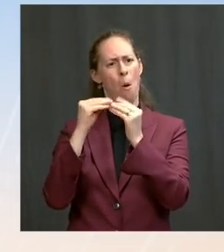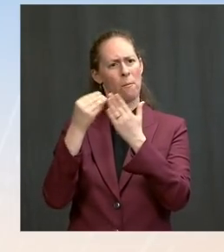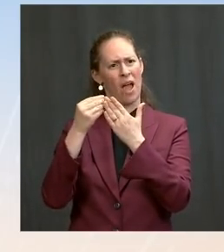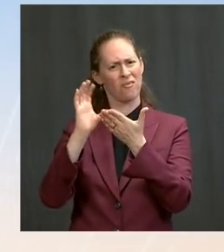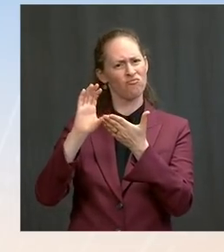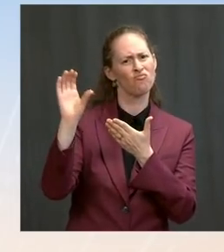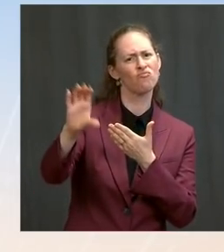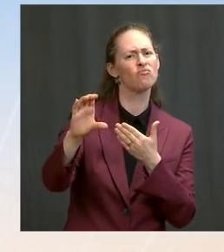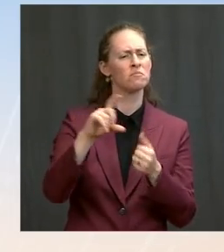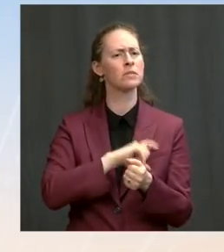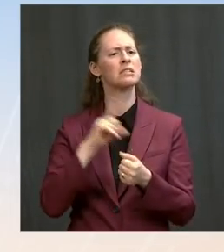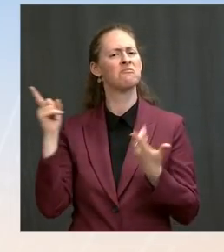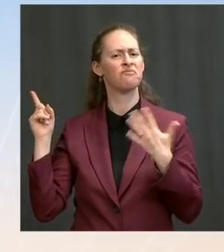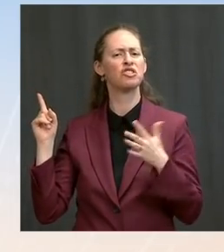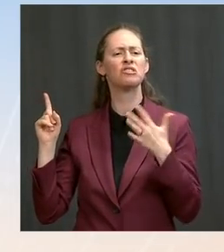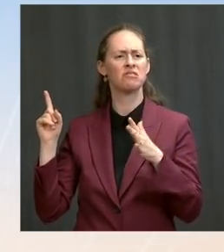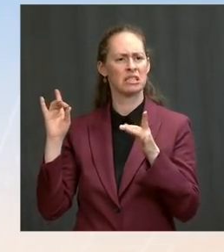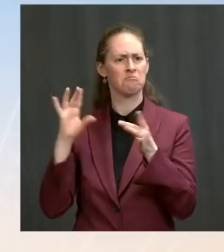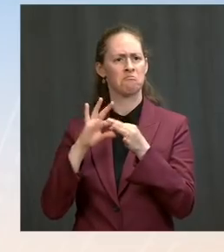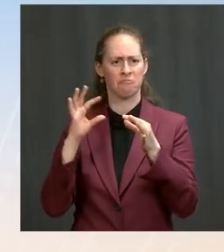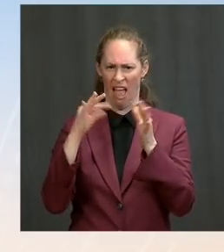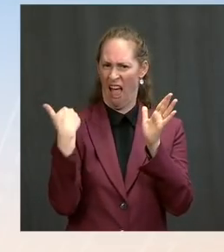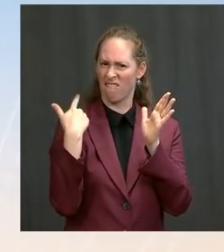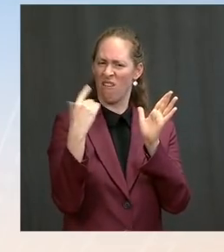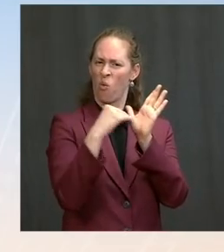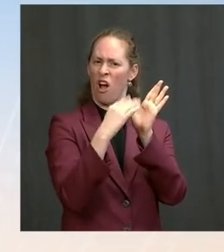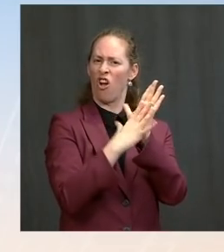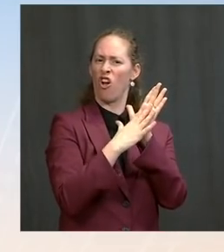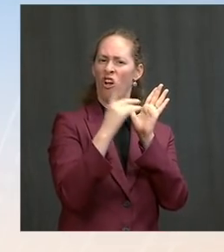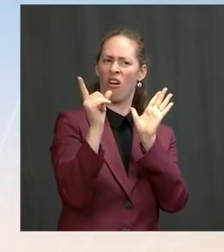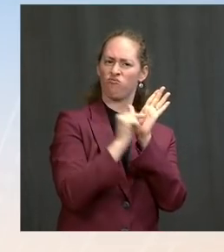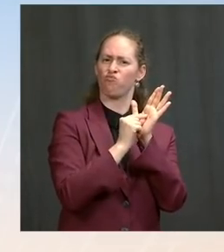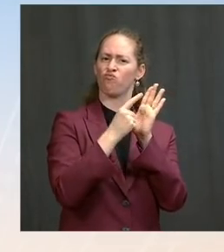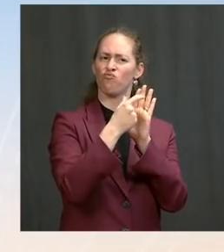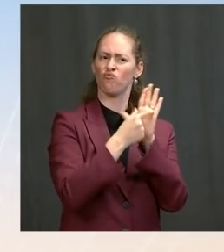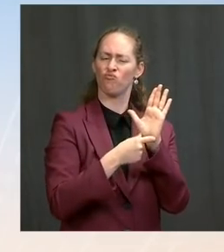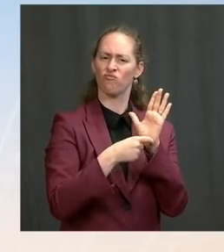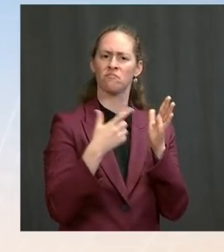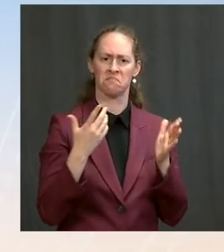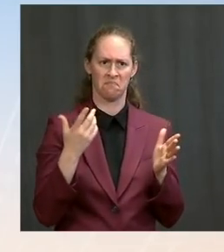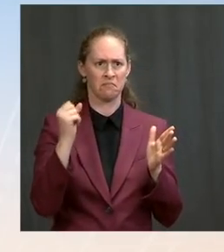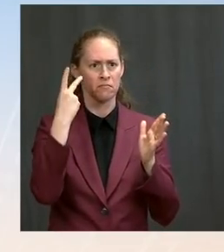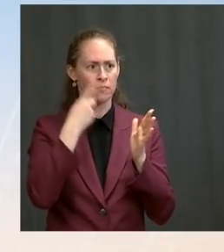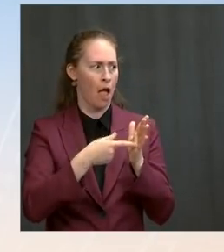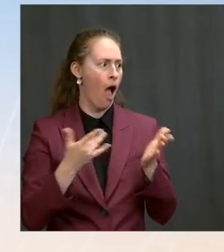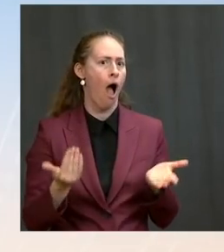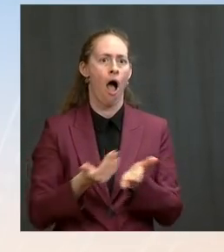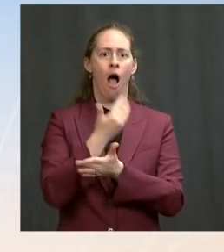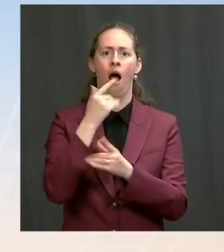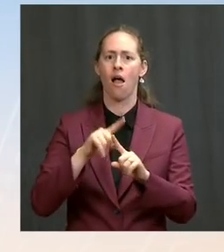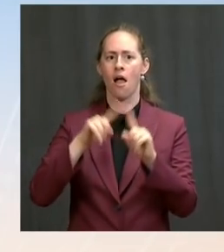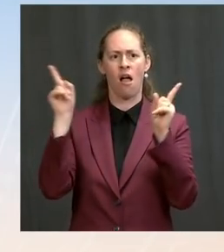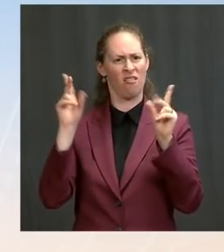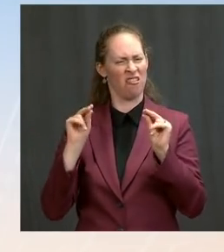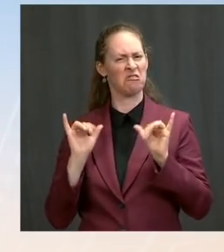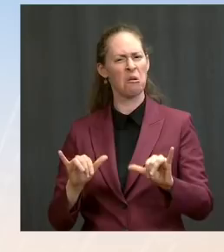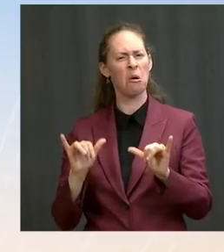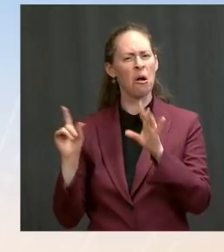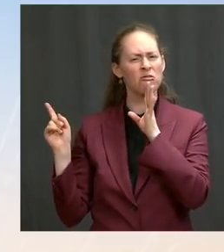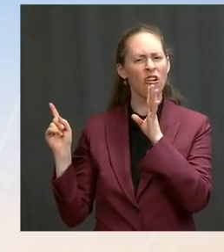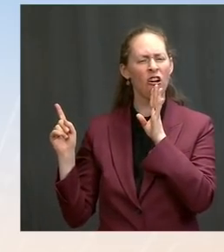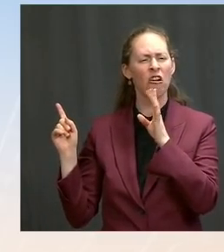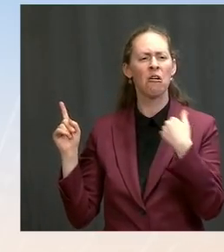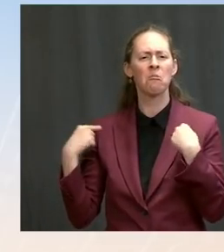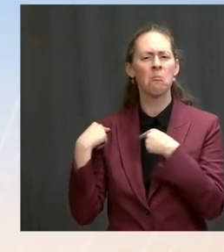the COPS program. There's record of that. That doesn't require anyone having new comments, and then also stood in the way of crucial funding needed